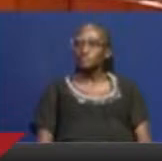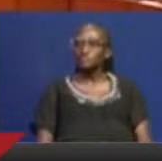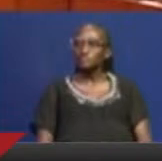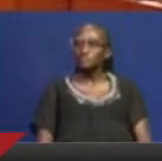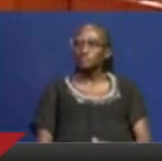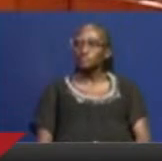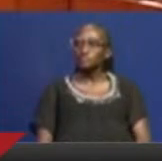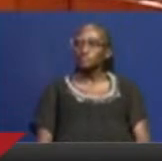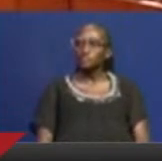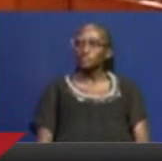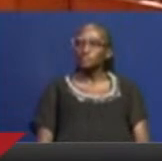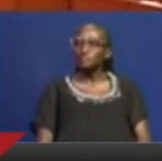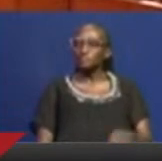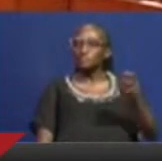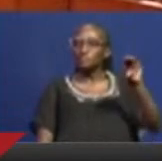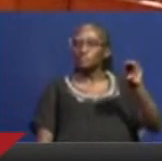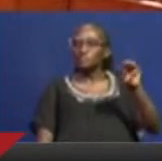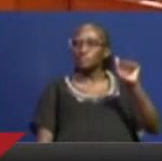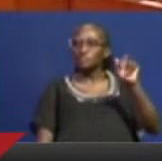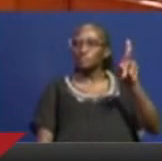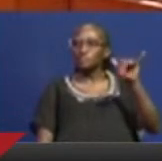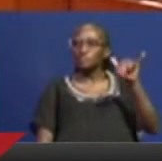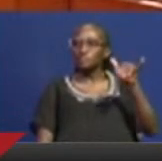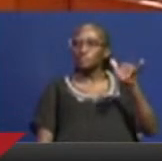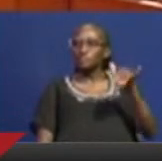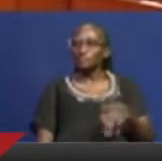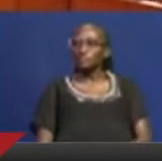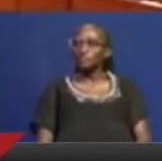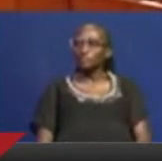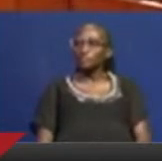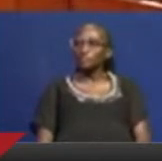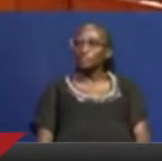Maragwa Mary wa Maua wa Idera Njoroge.